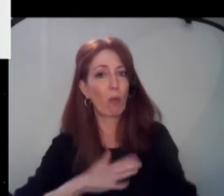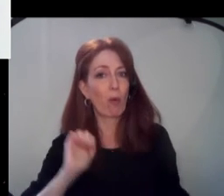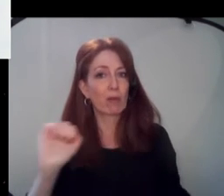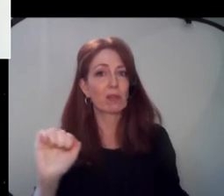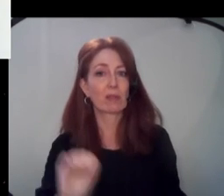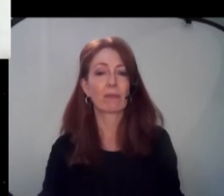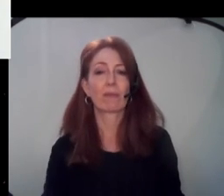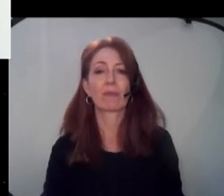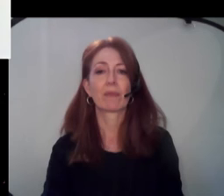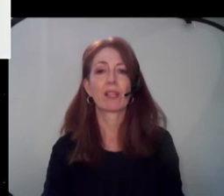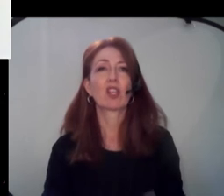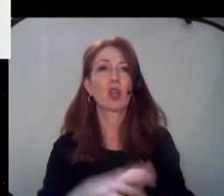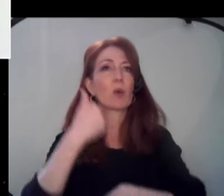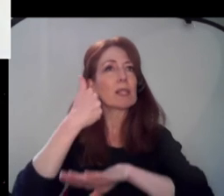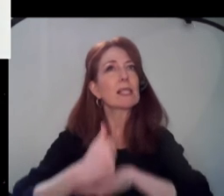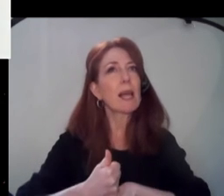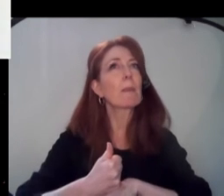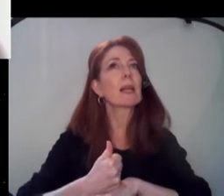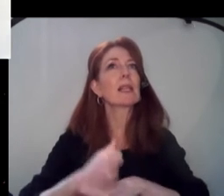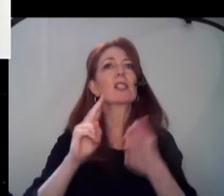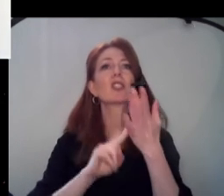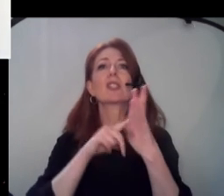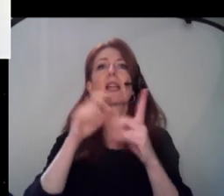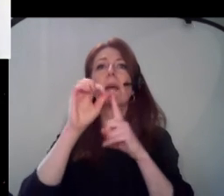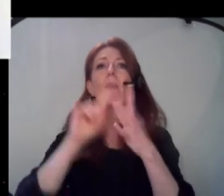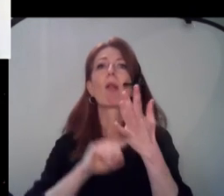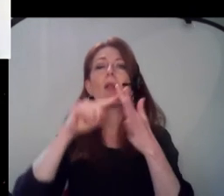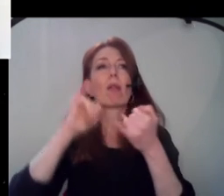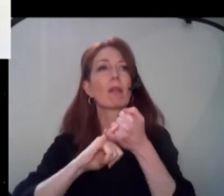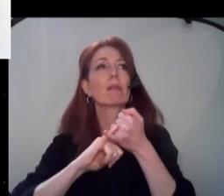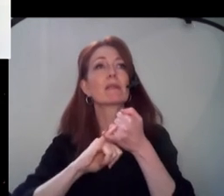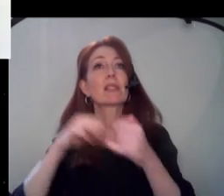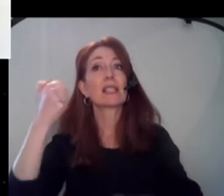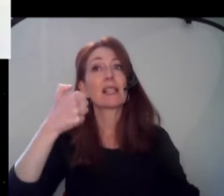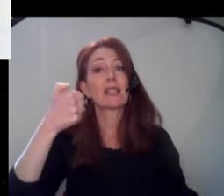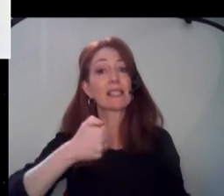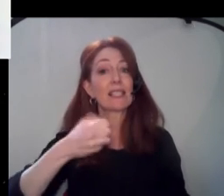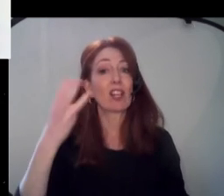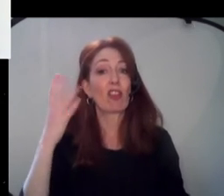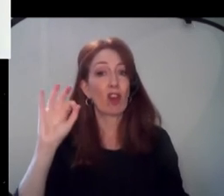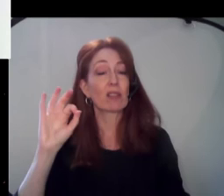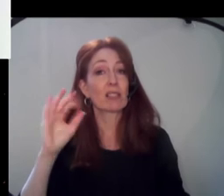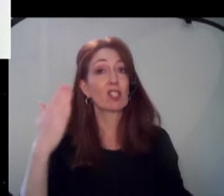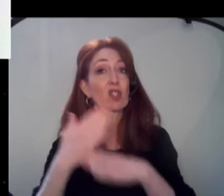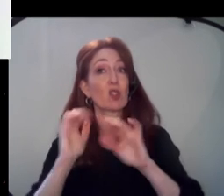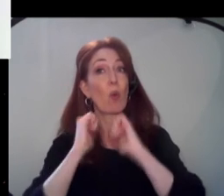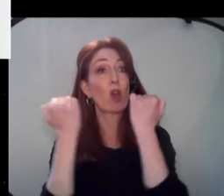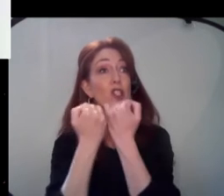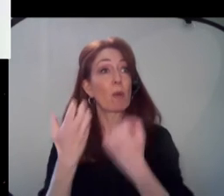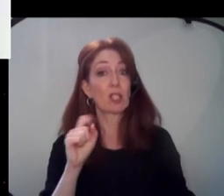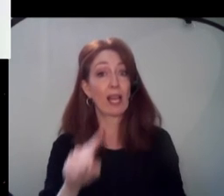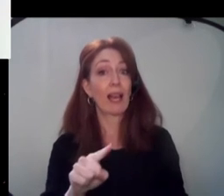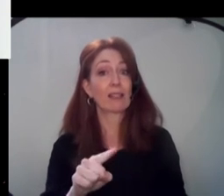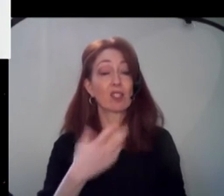she's established in Naples after about 1630, she has her own workshop. More people want these than she can